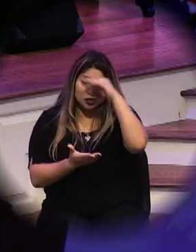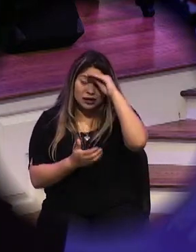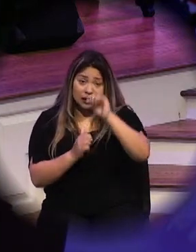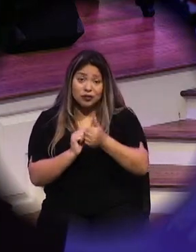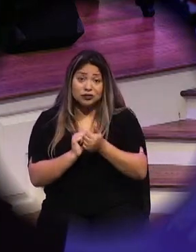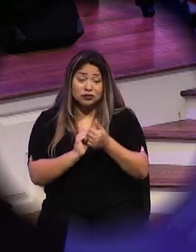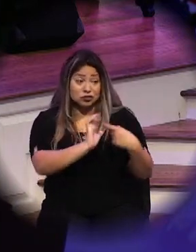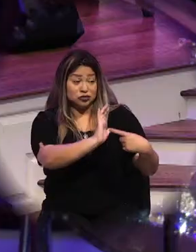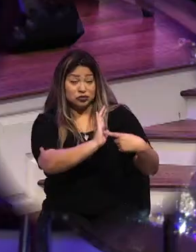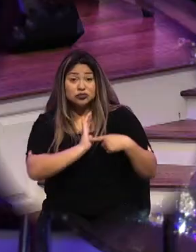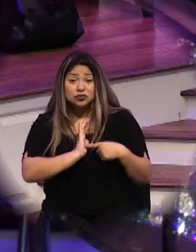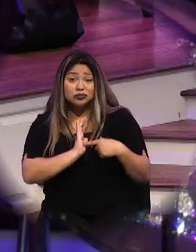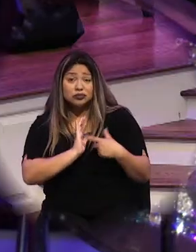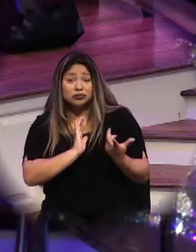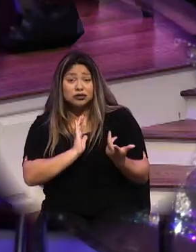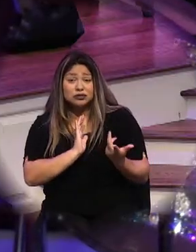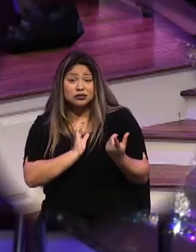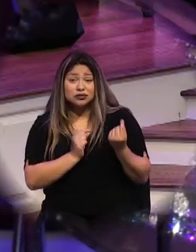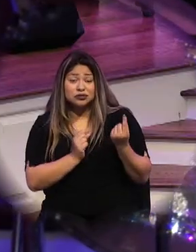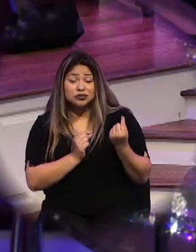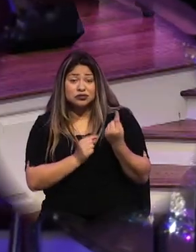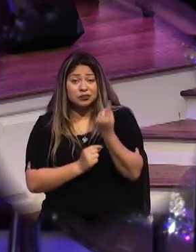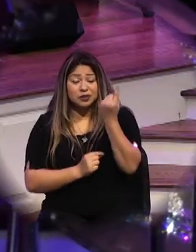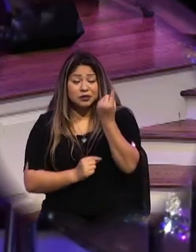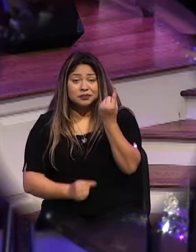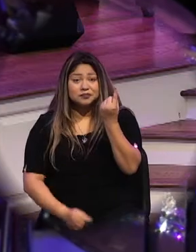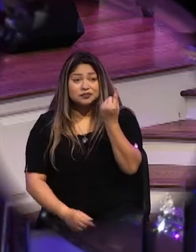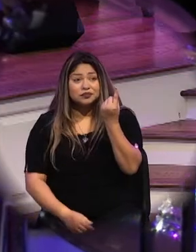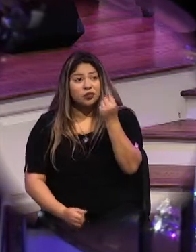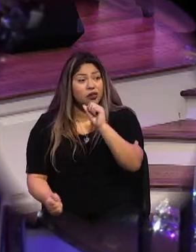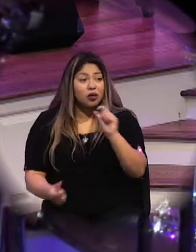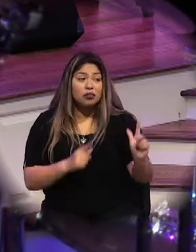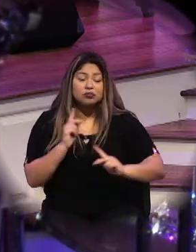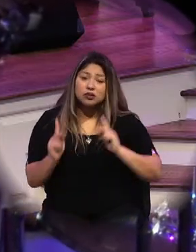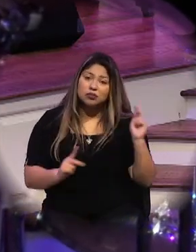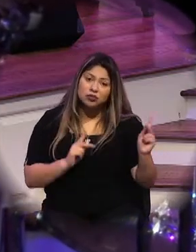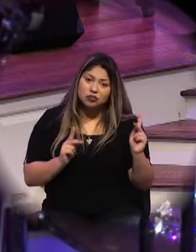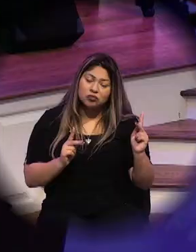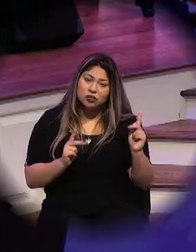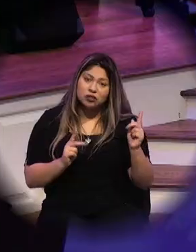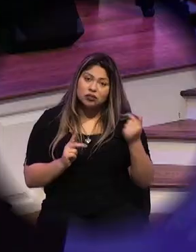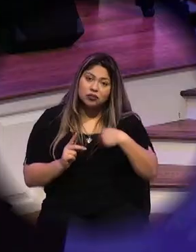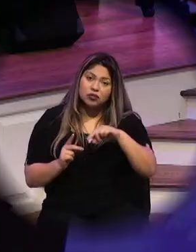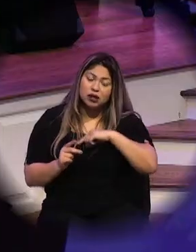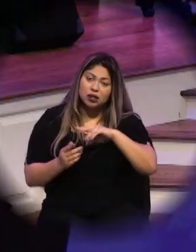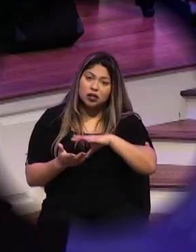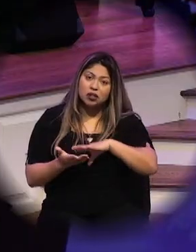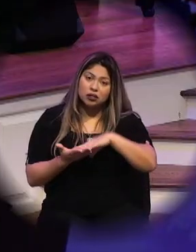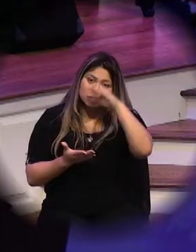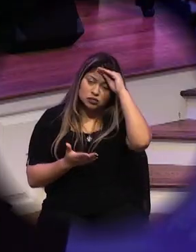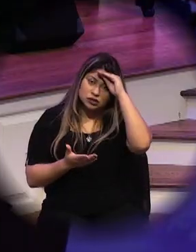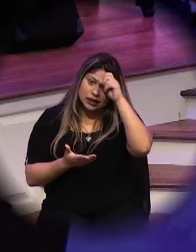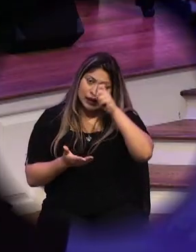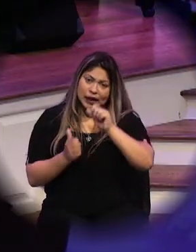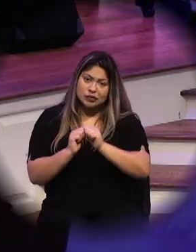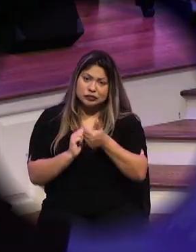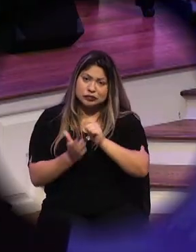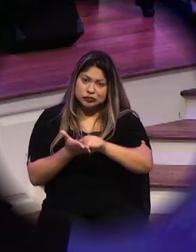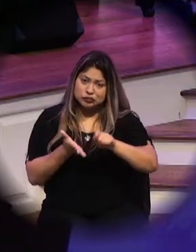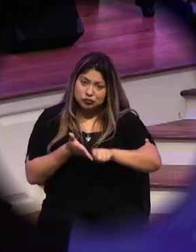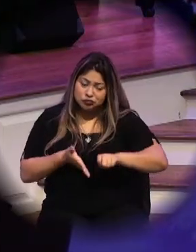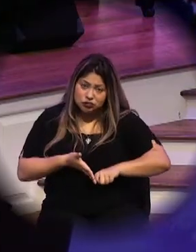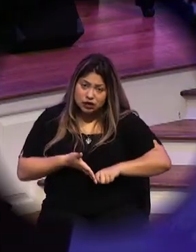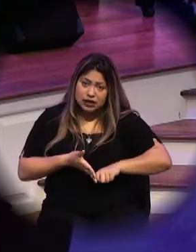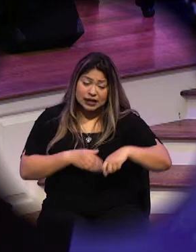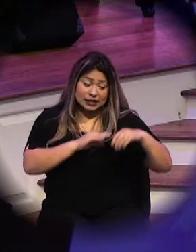And he talked about learning to write. And he says all of us at one time or another, when we were learning how to write, one of the adults in our life, a teacher or a